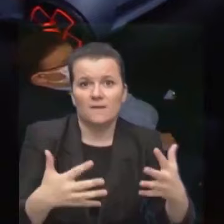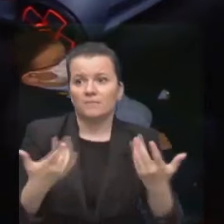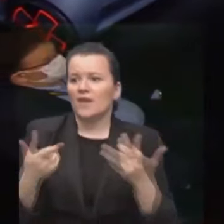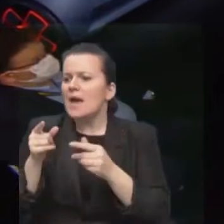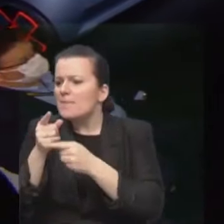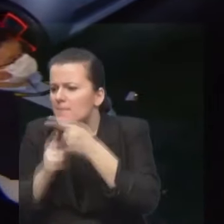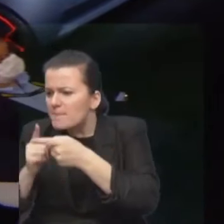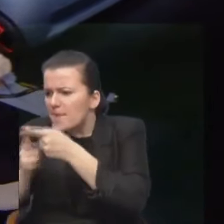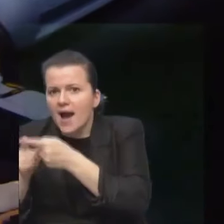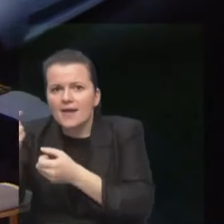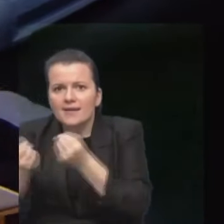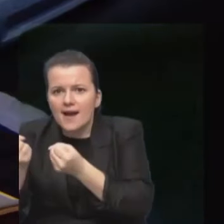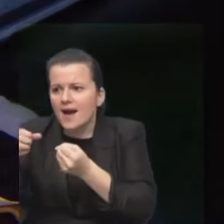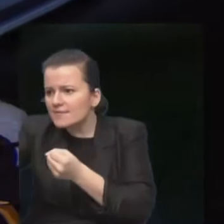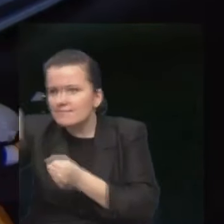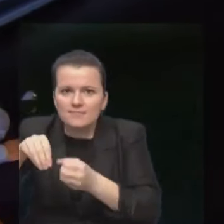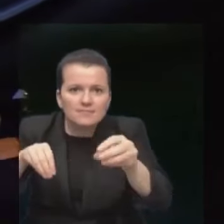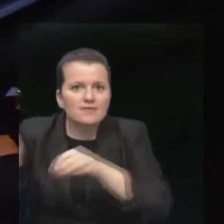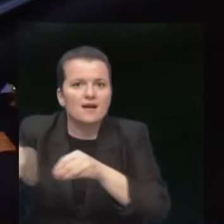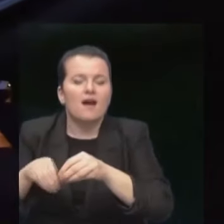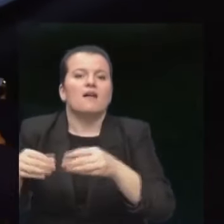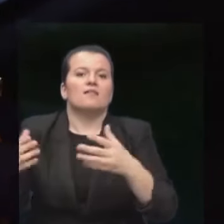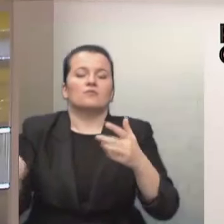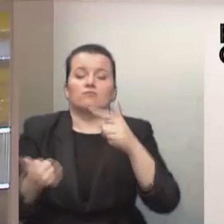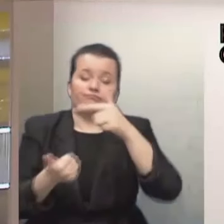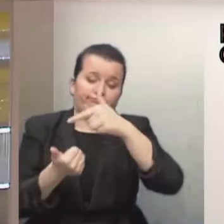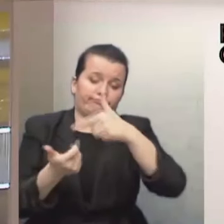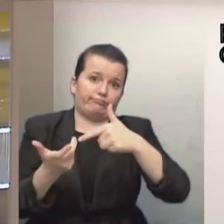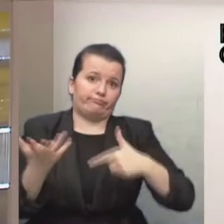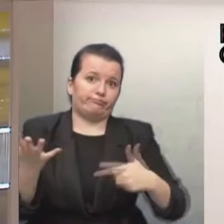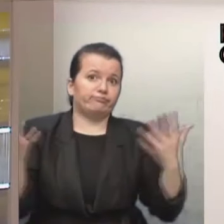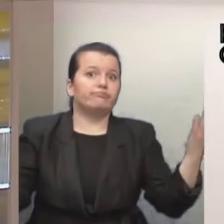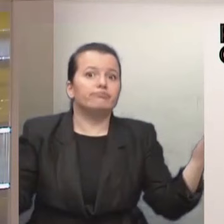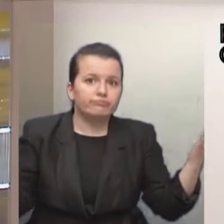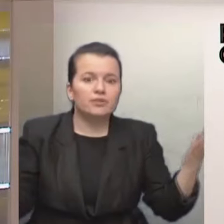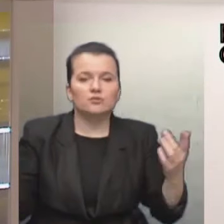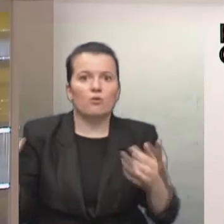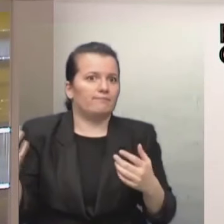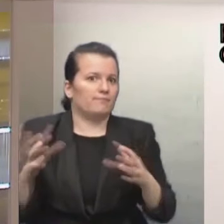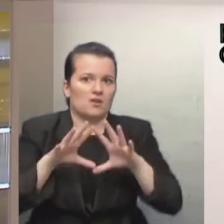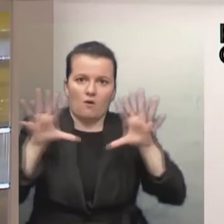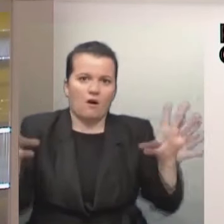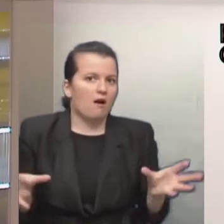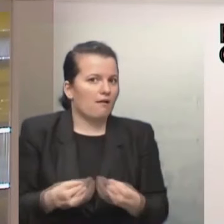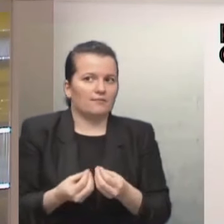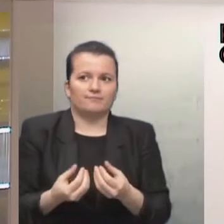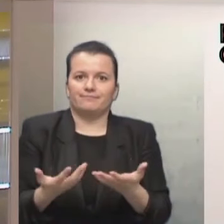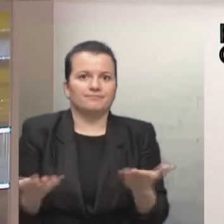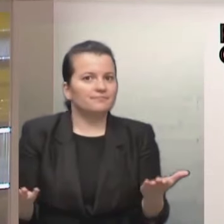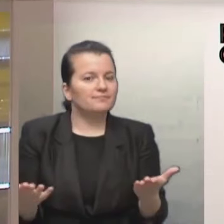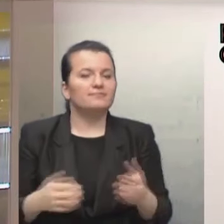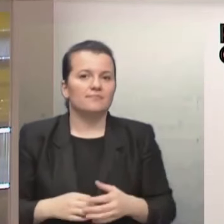have fires left, right, and center. So, of course, there is